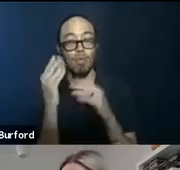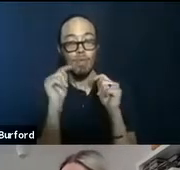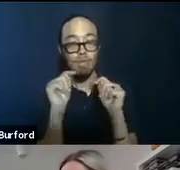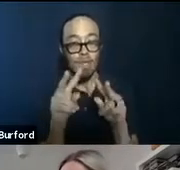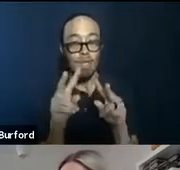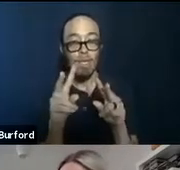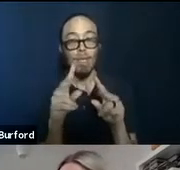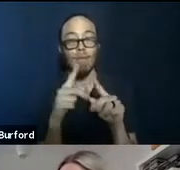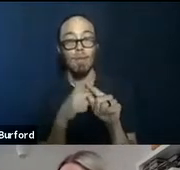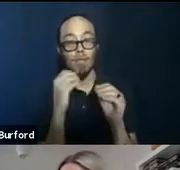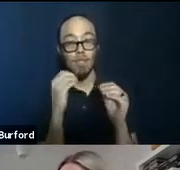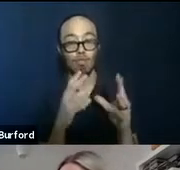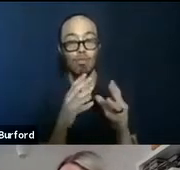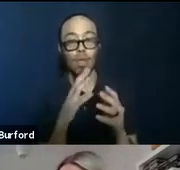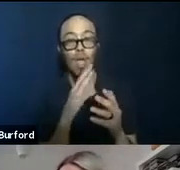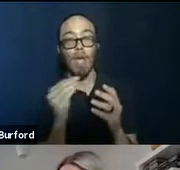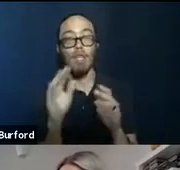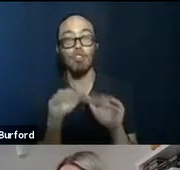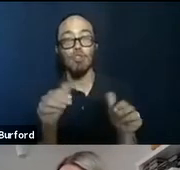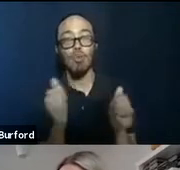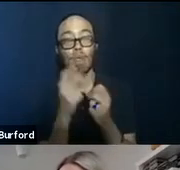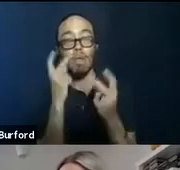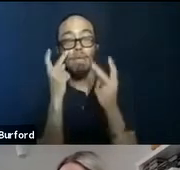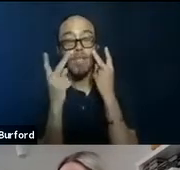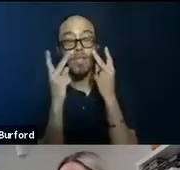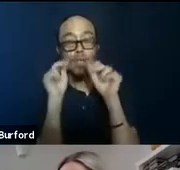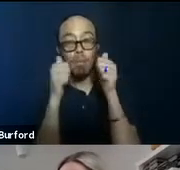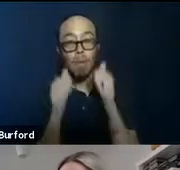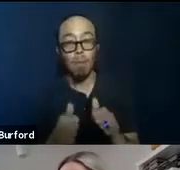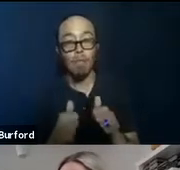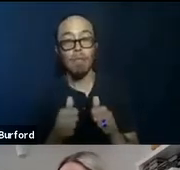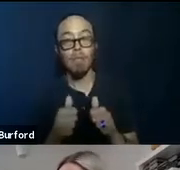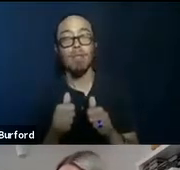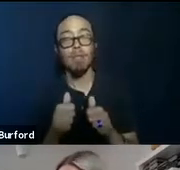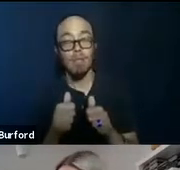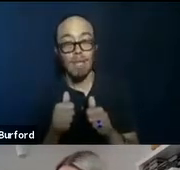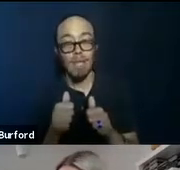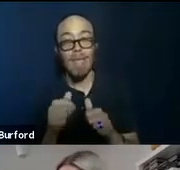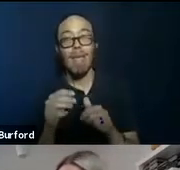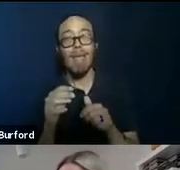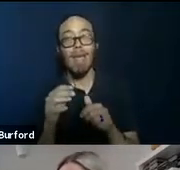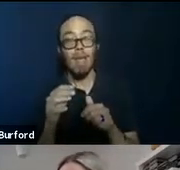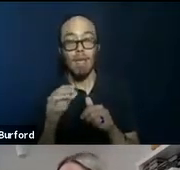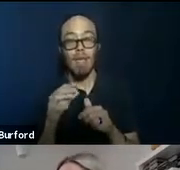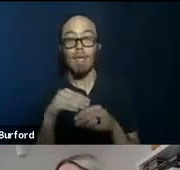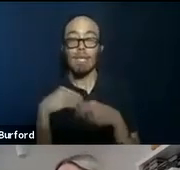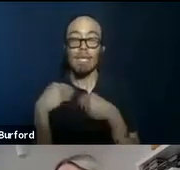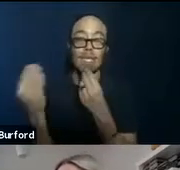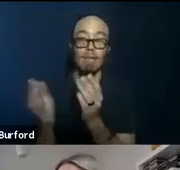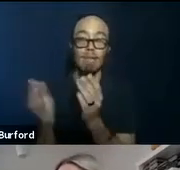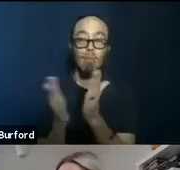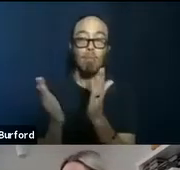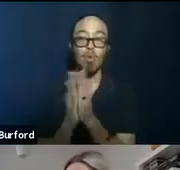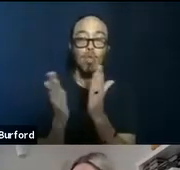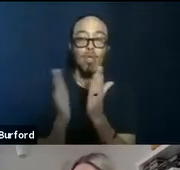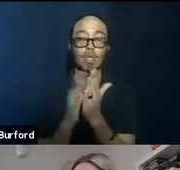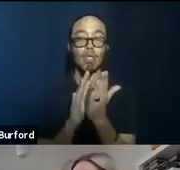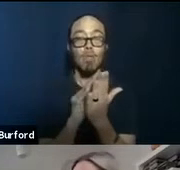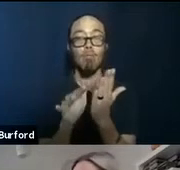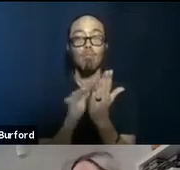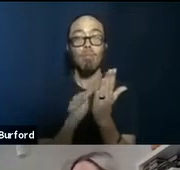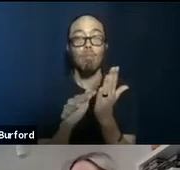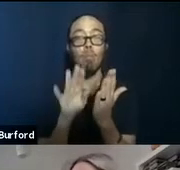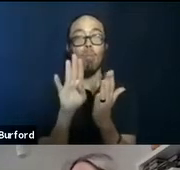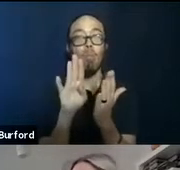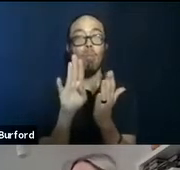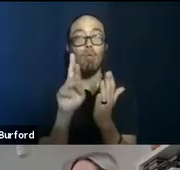with visual impairment, Gatagala has given booklet translated in Braille to facilitate them